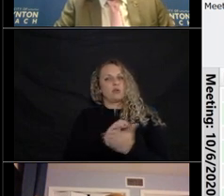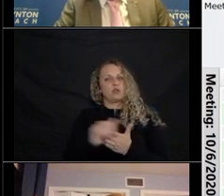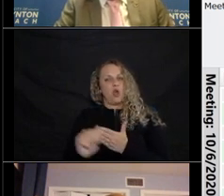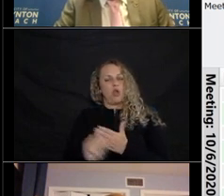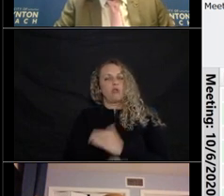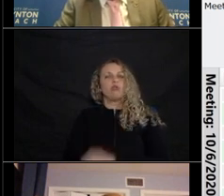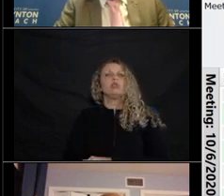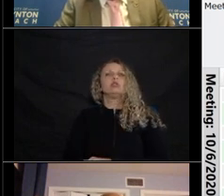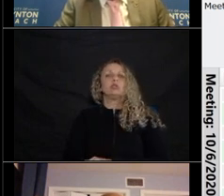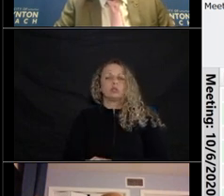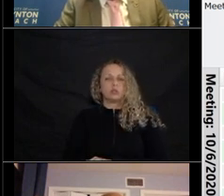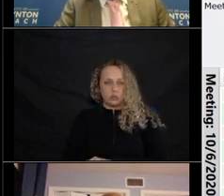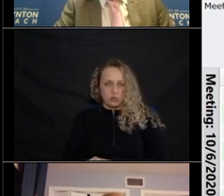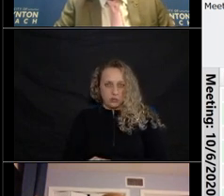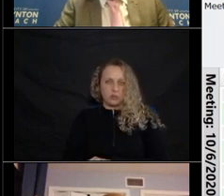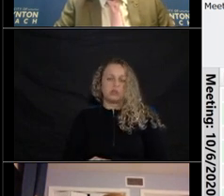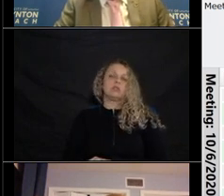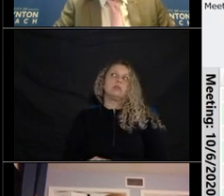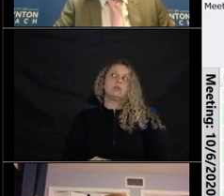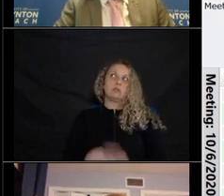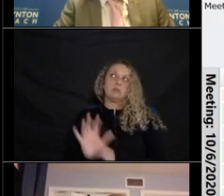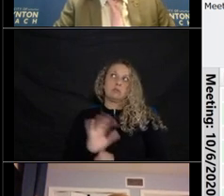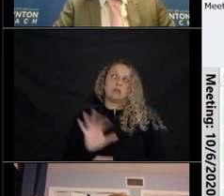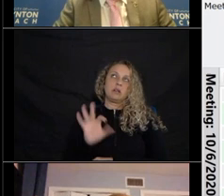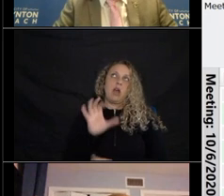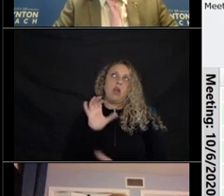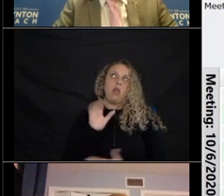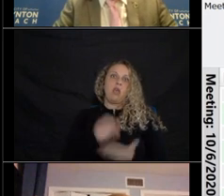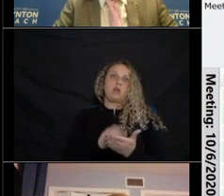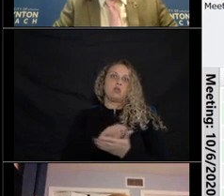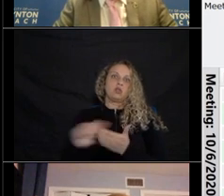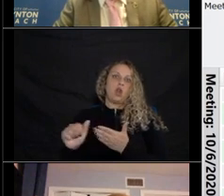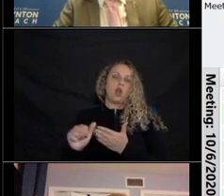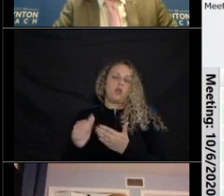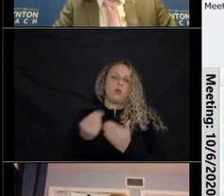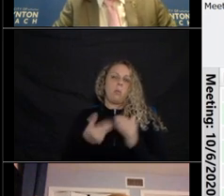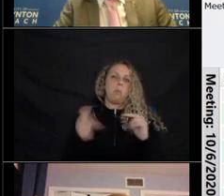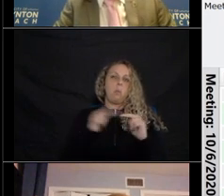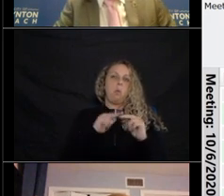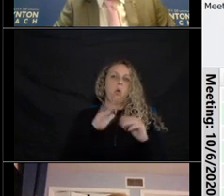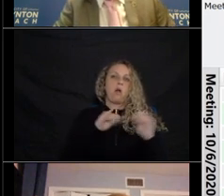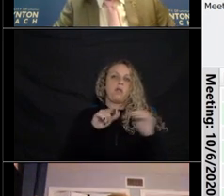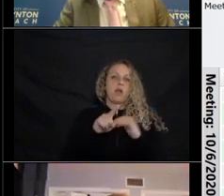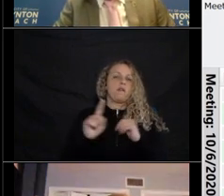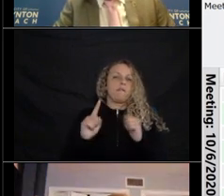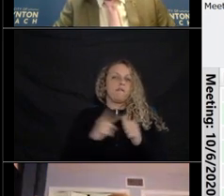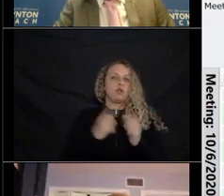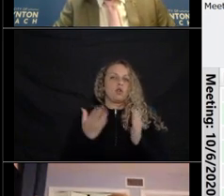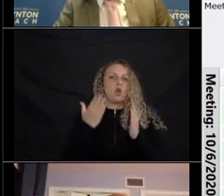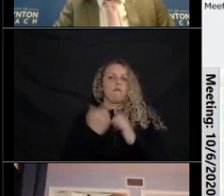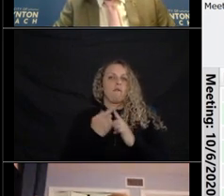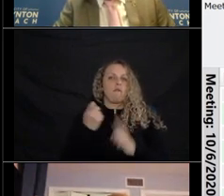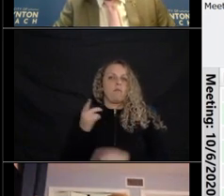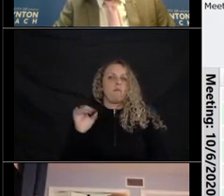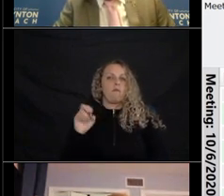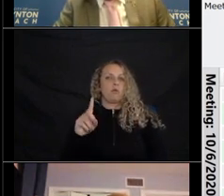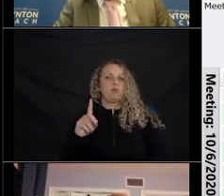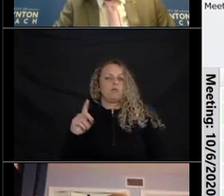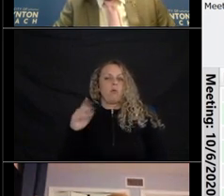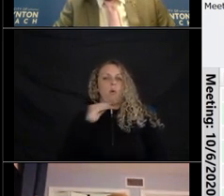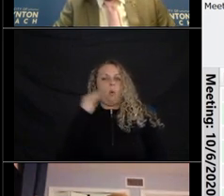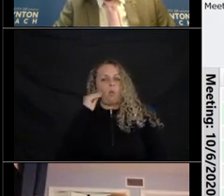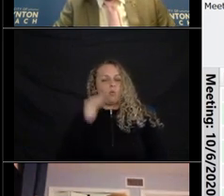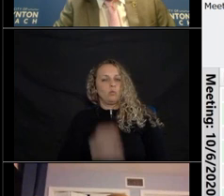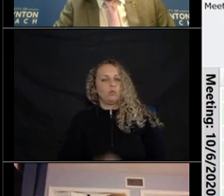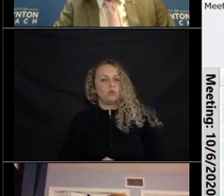$3,185,000, which is approximately $900,000 more than your first offer from Pulte Homes.